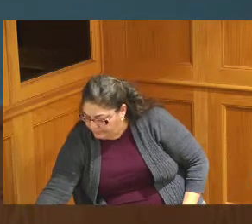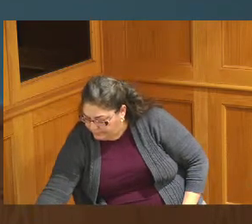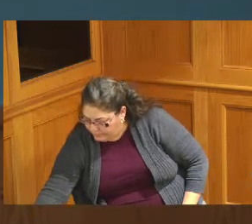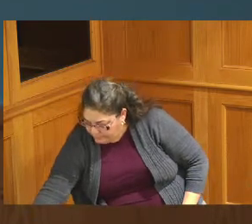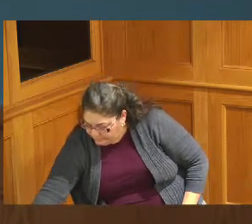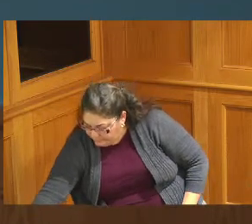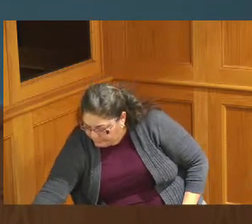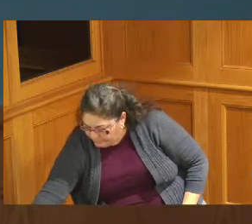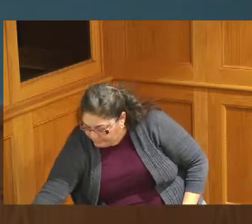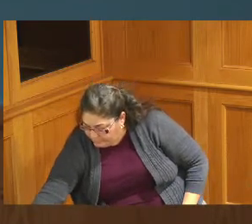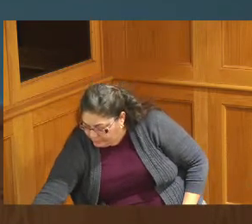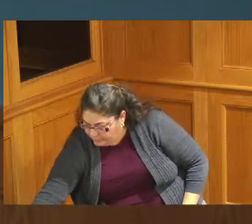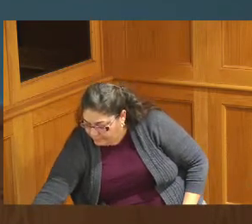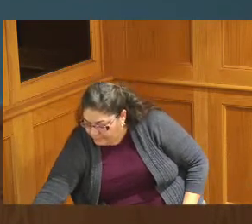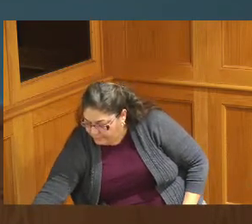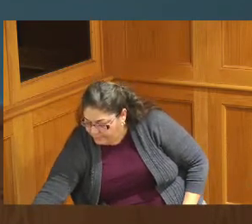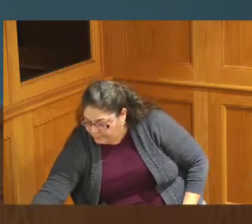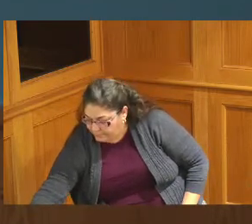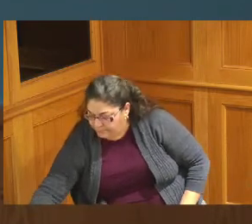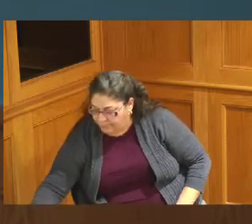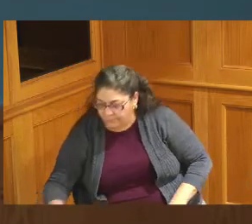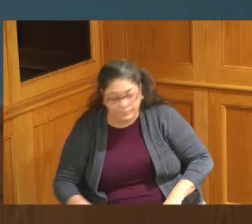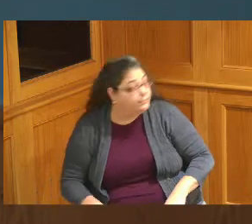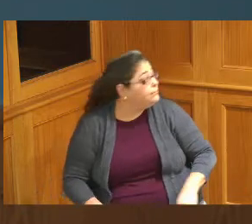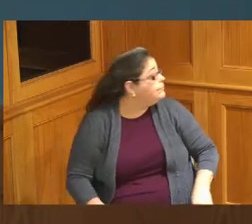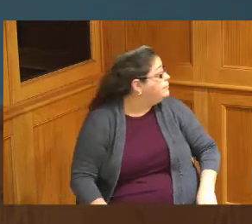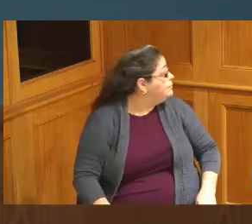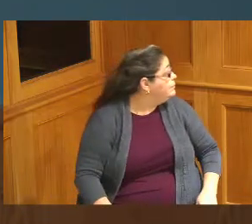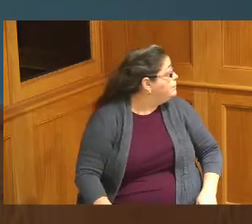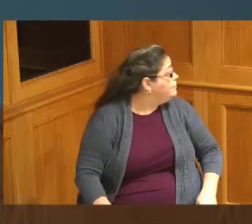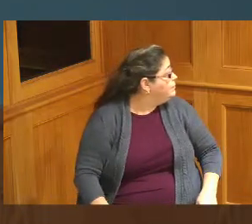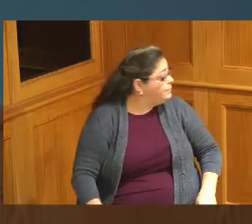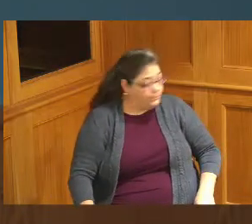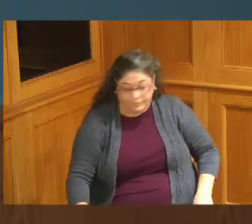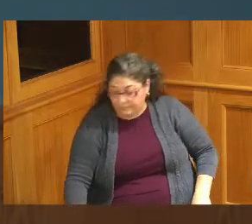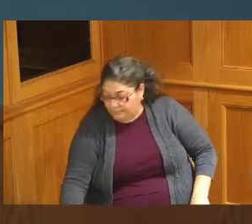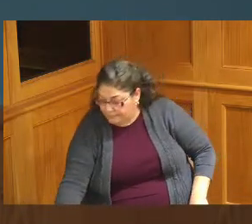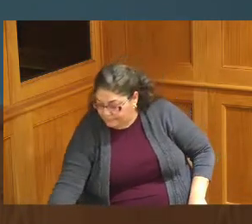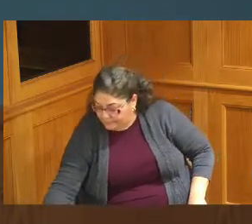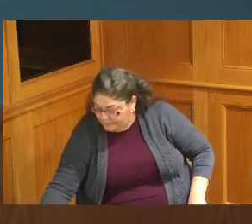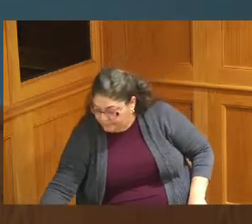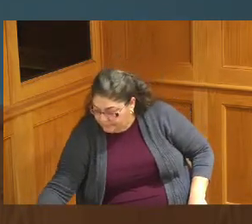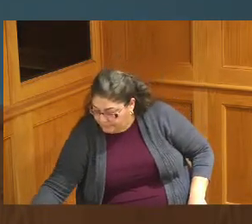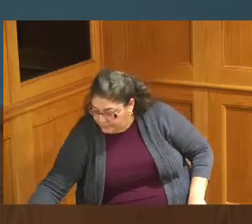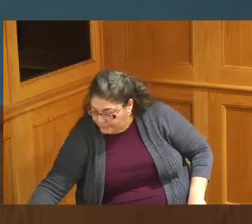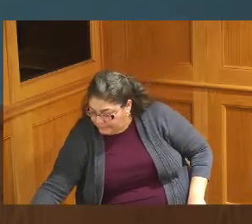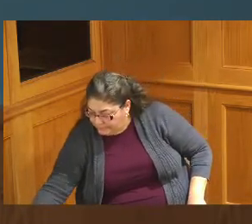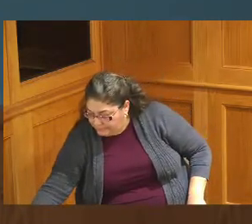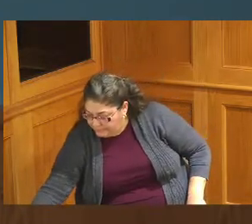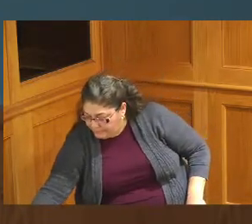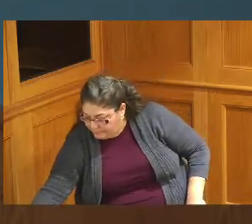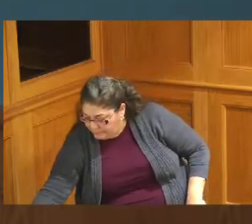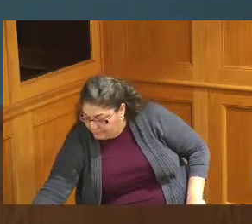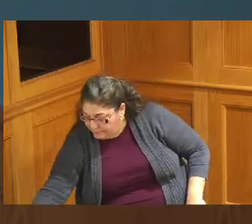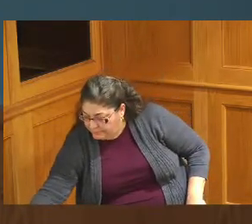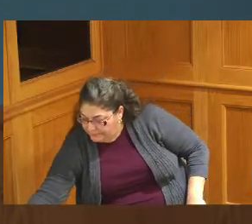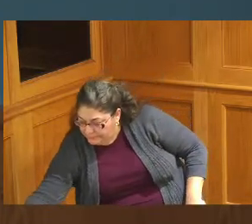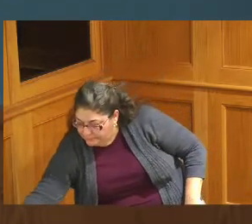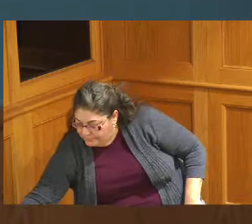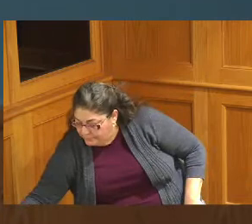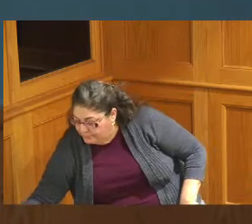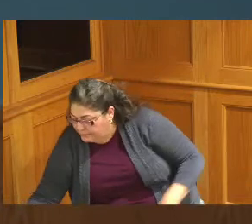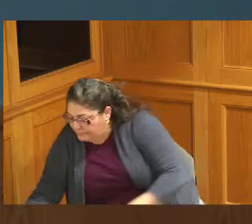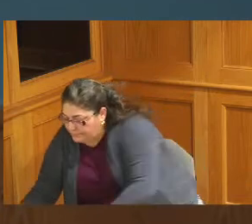what is the Office of Small Business doing? I'm sure you're doing something, but we got to work collectively. Even though